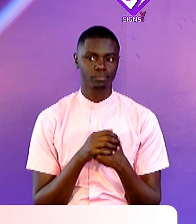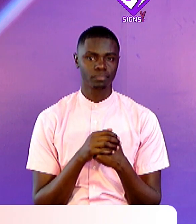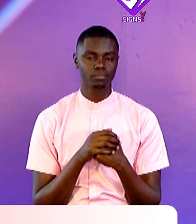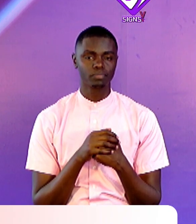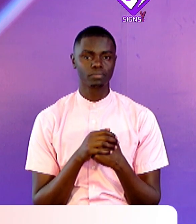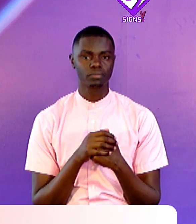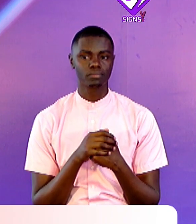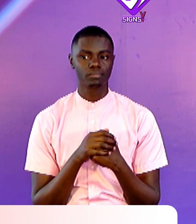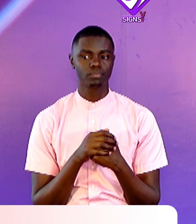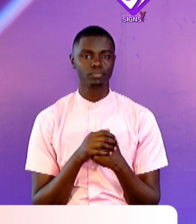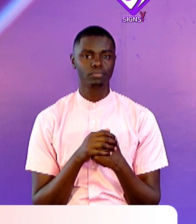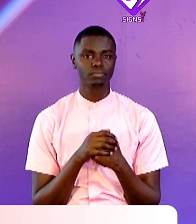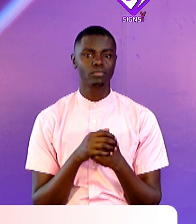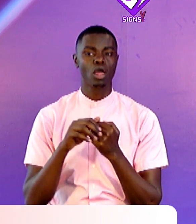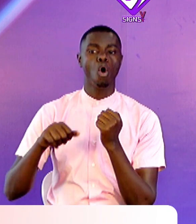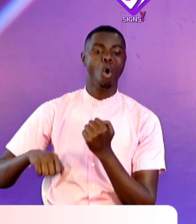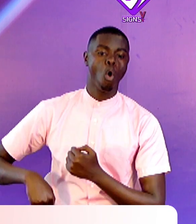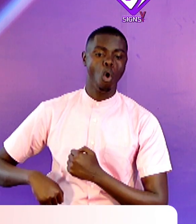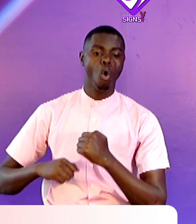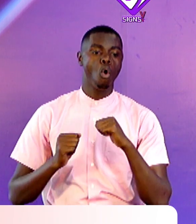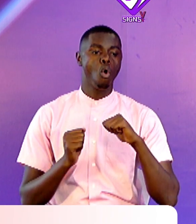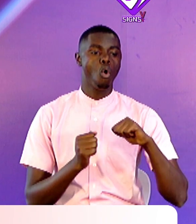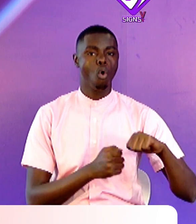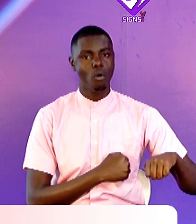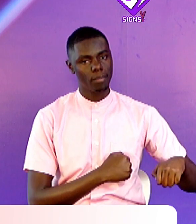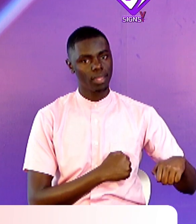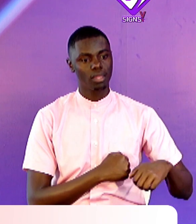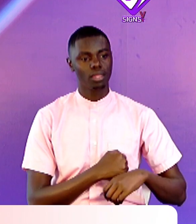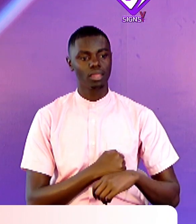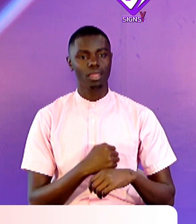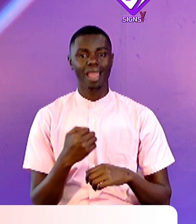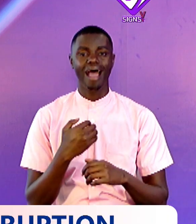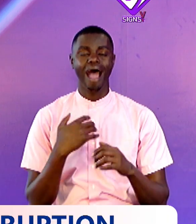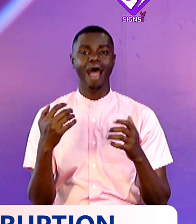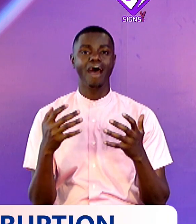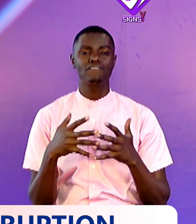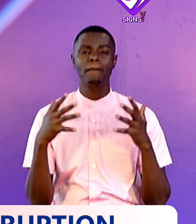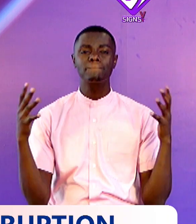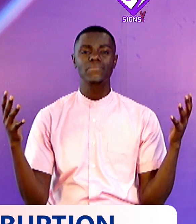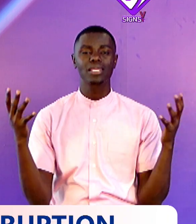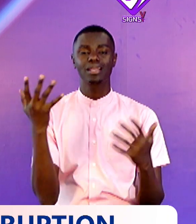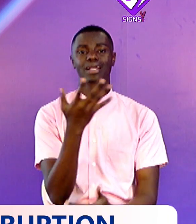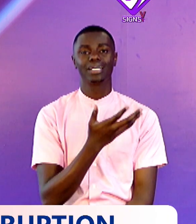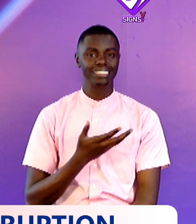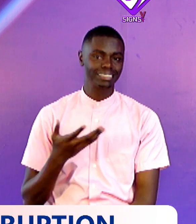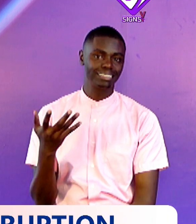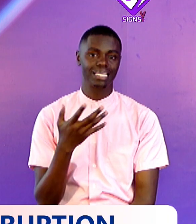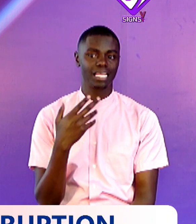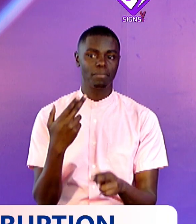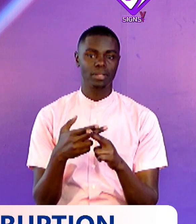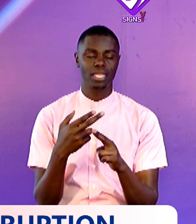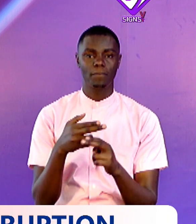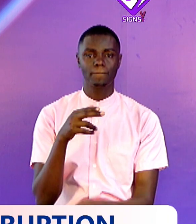that, right. Homa Bay is privileged to be having a very big stadium. Inaitwa